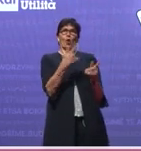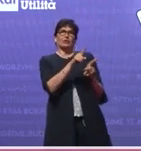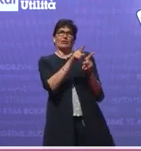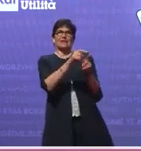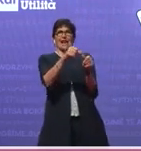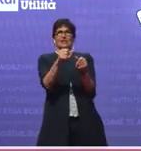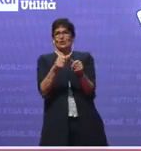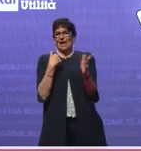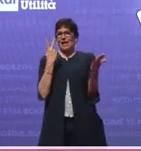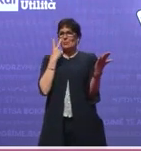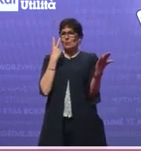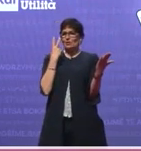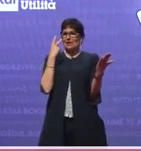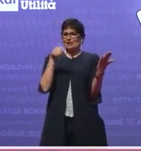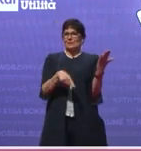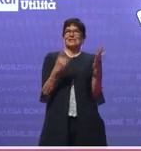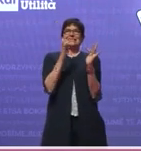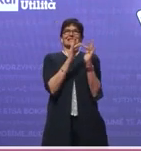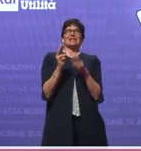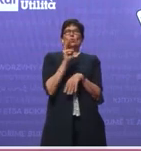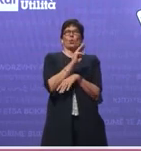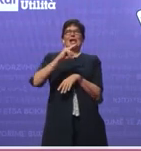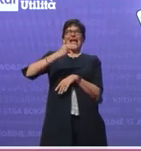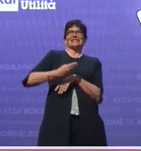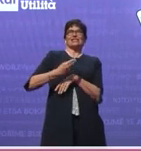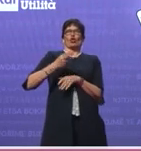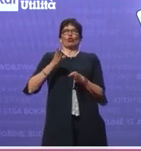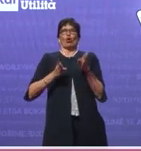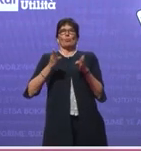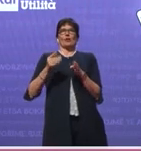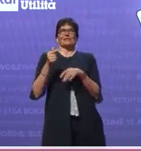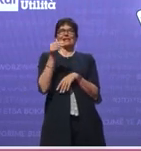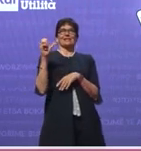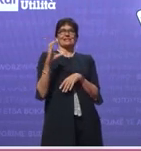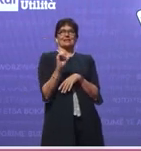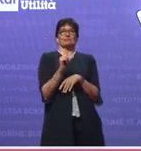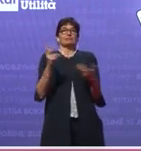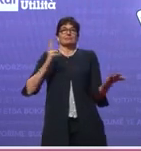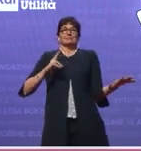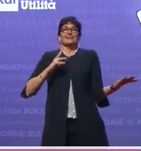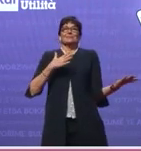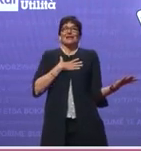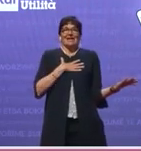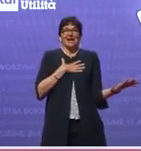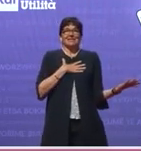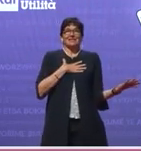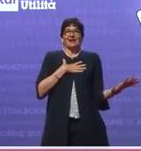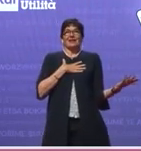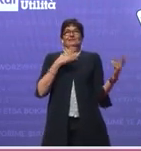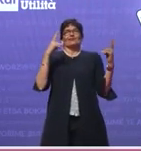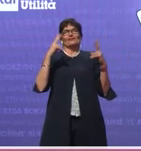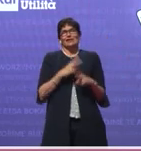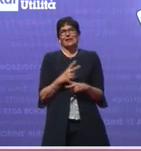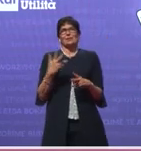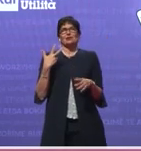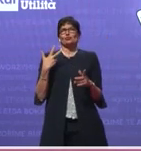and in various research papers that we've developed. And my hope is that more people will join together in this kind